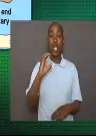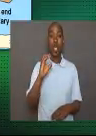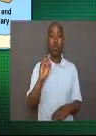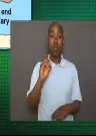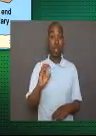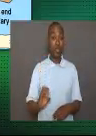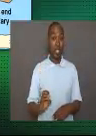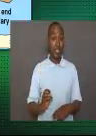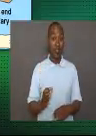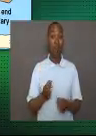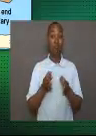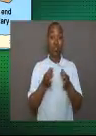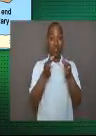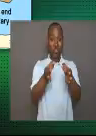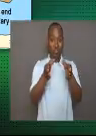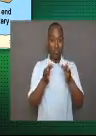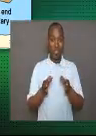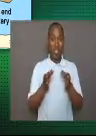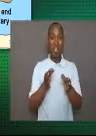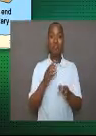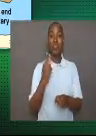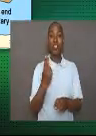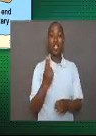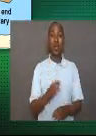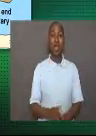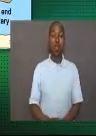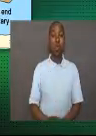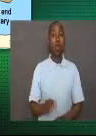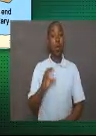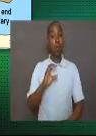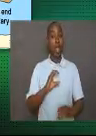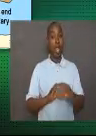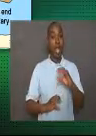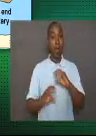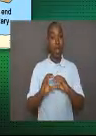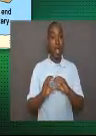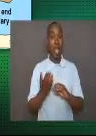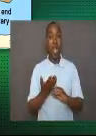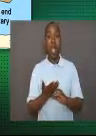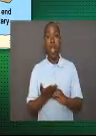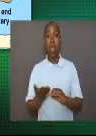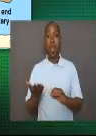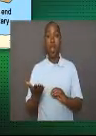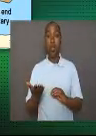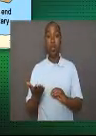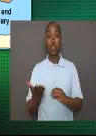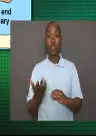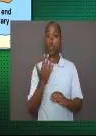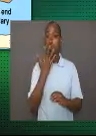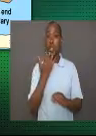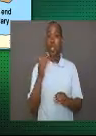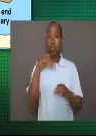other nutrients, as well as chemical waste substances between blood